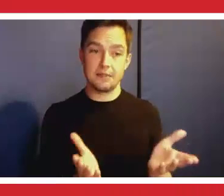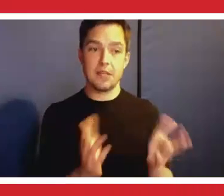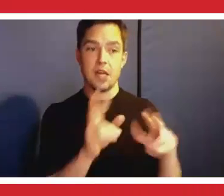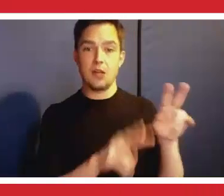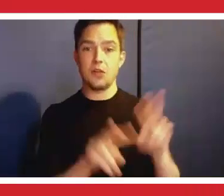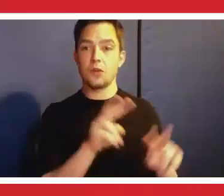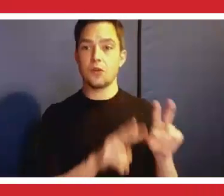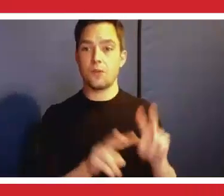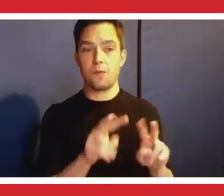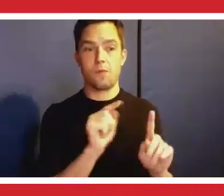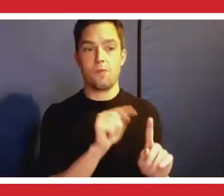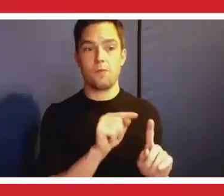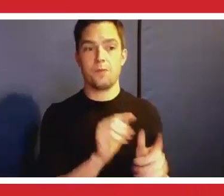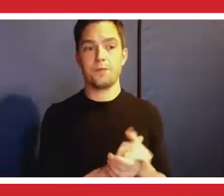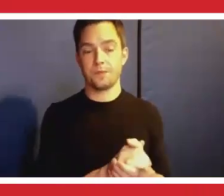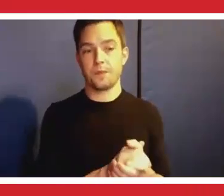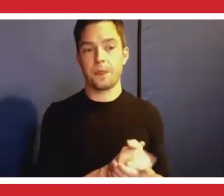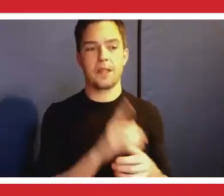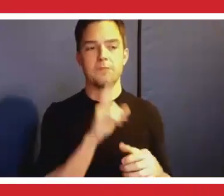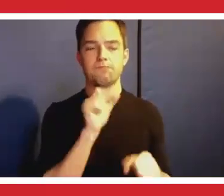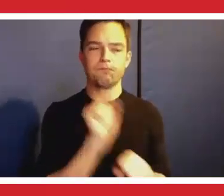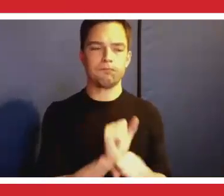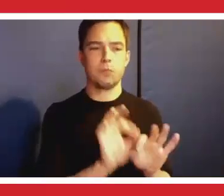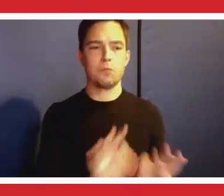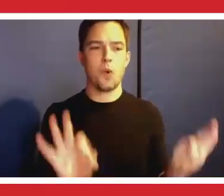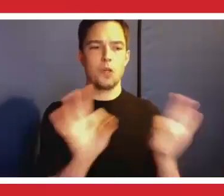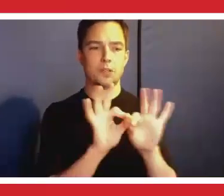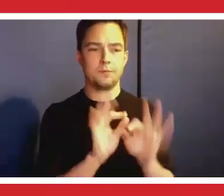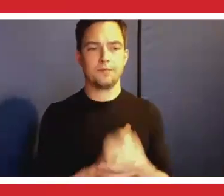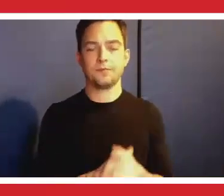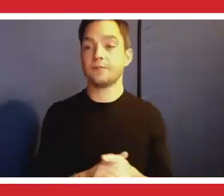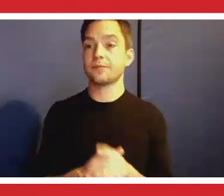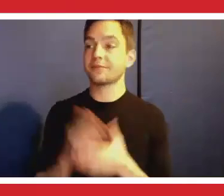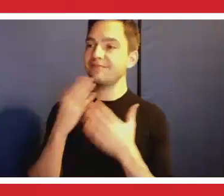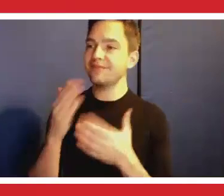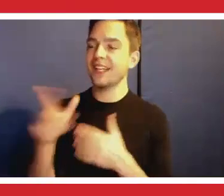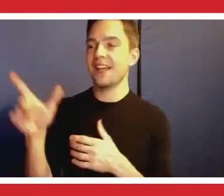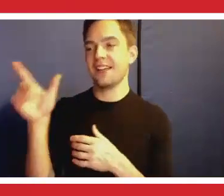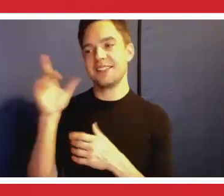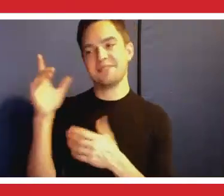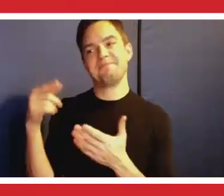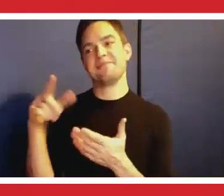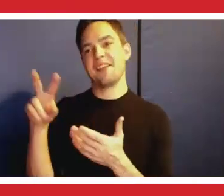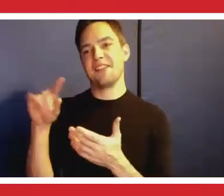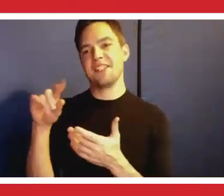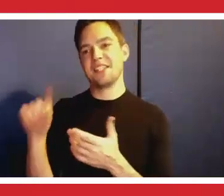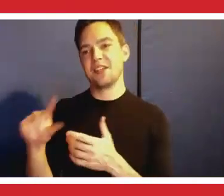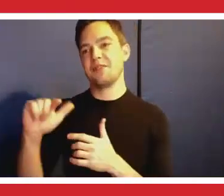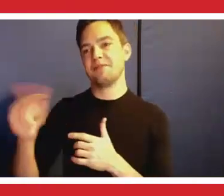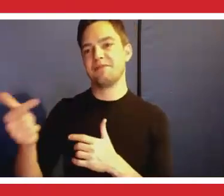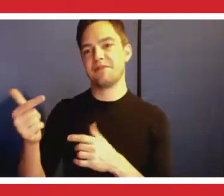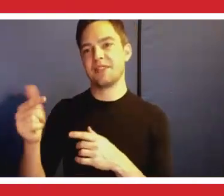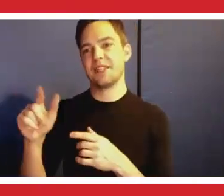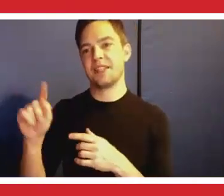vulnerables. That's absolutely important. Thank you. Listen, Vincenzo, I'm going to cross to Tallinn, to you,